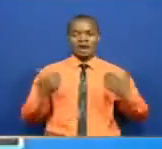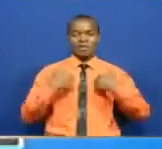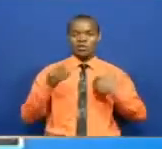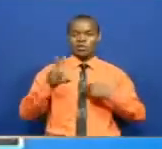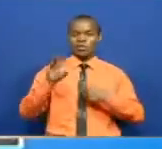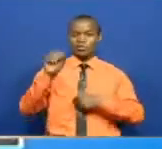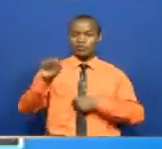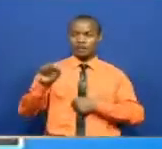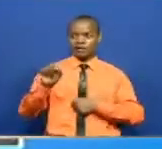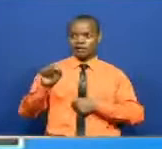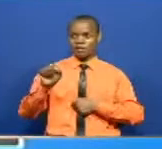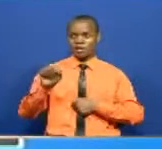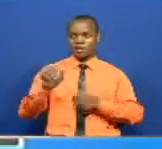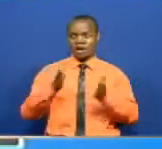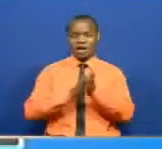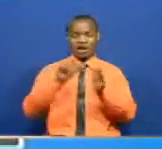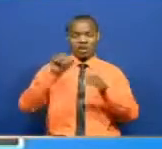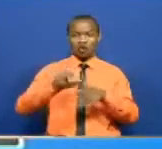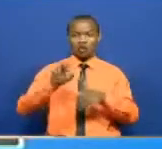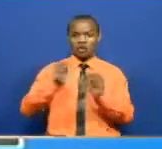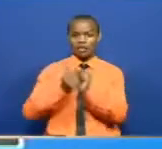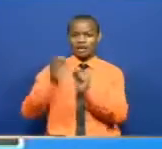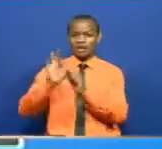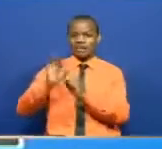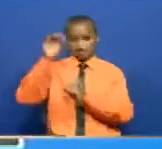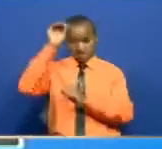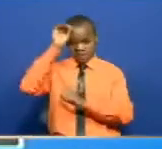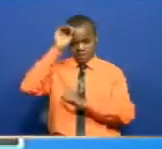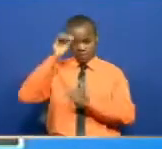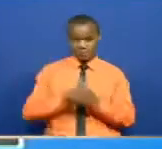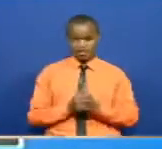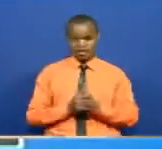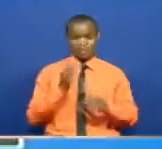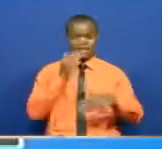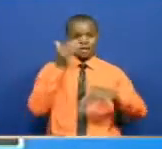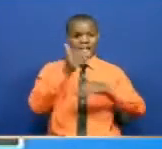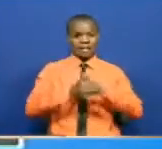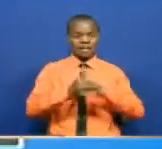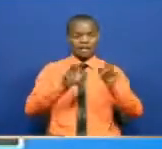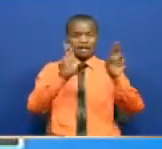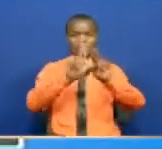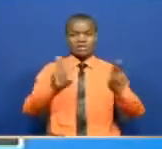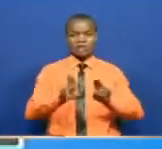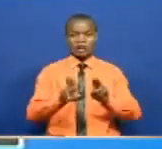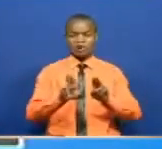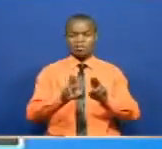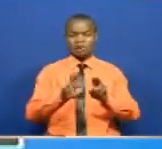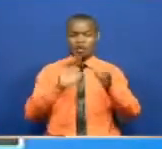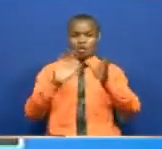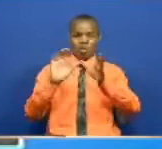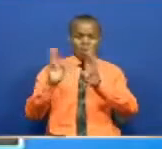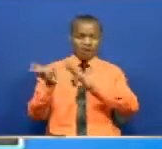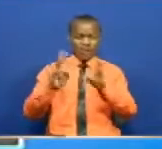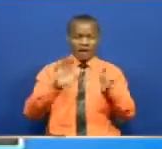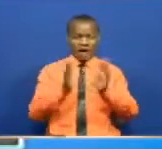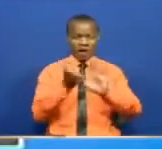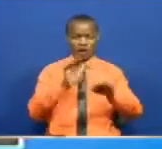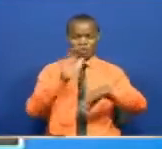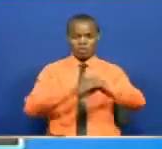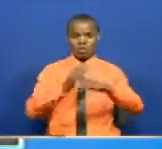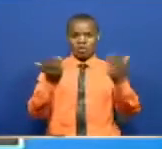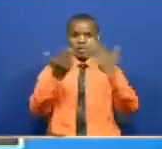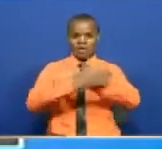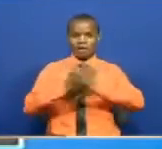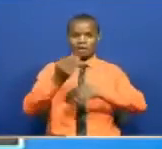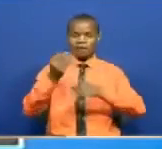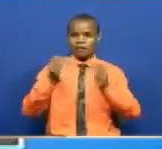25 and lows of 13 degrees Celsius. Up next is the international forecast. Do have a good night and see